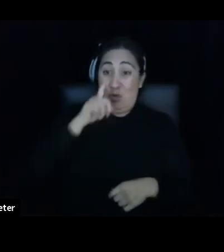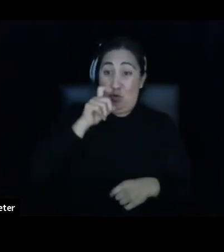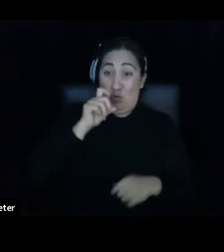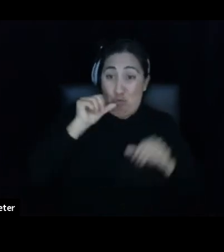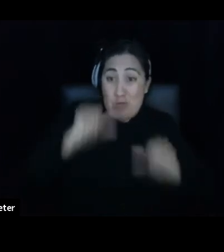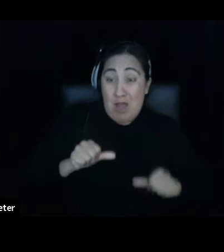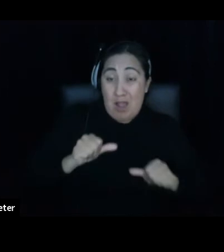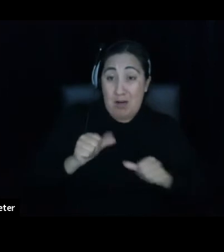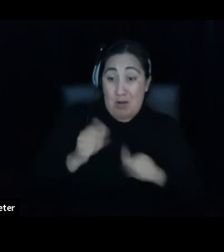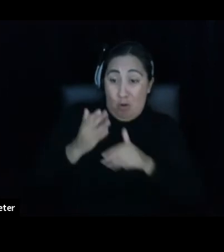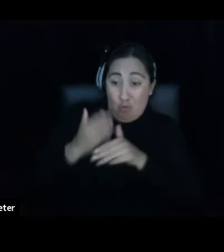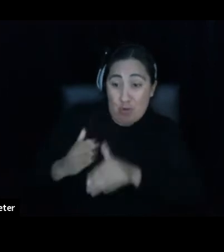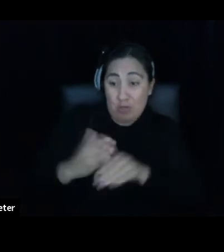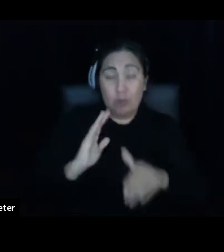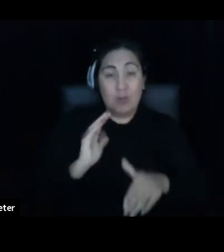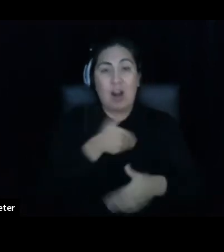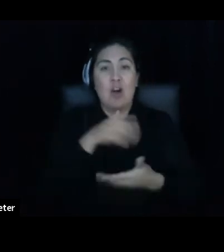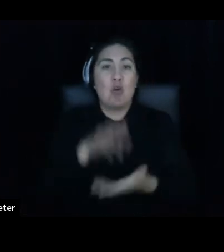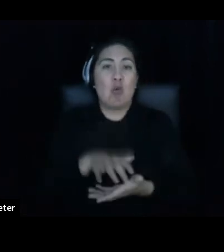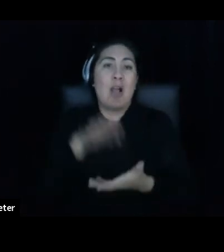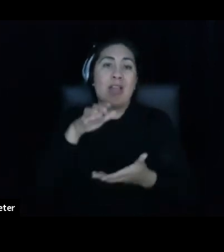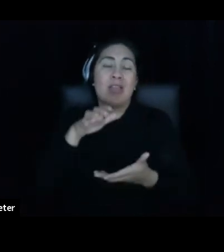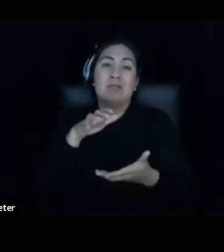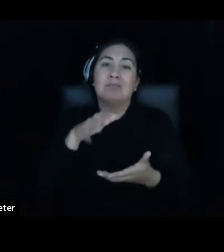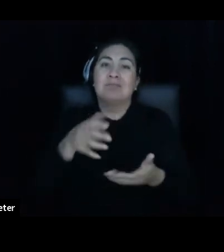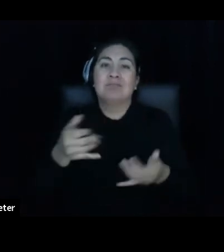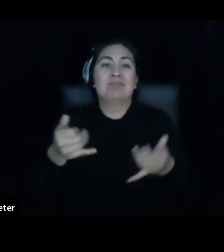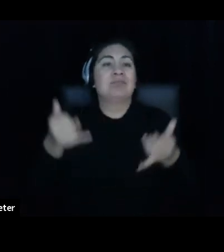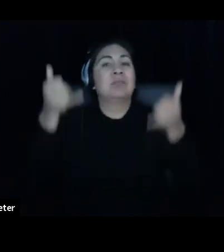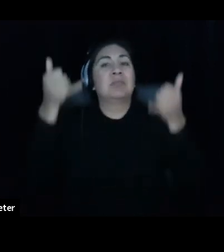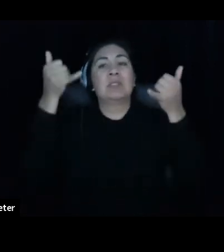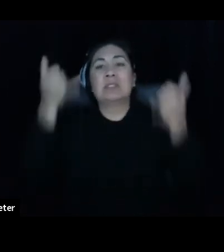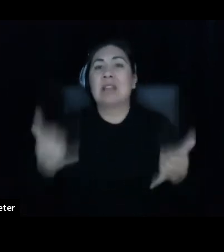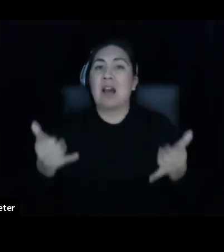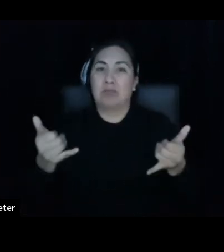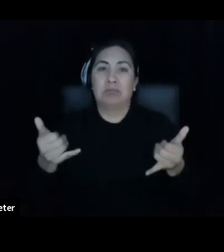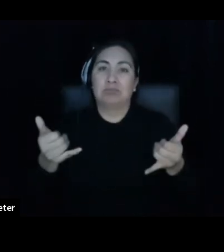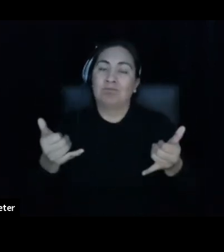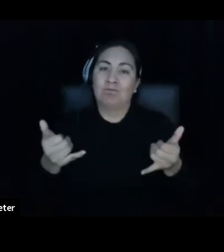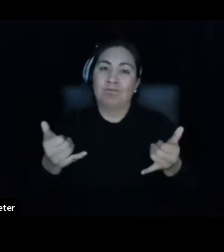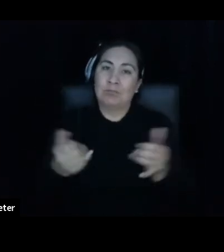redistribute our wealth, now is the time.